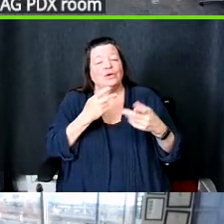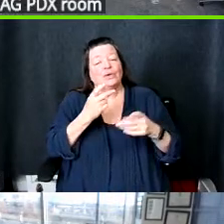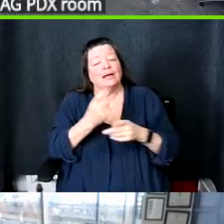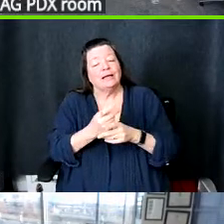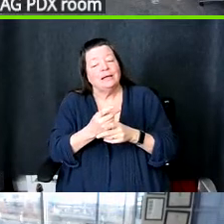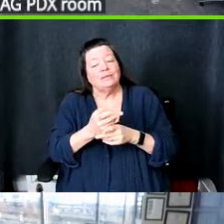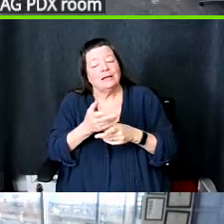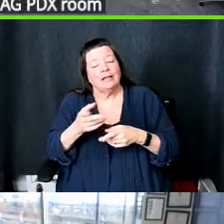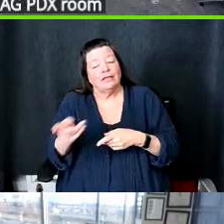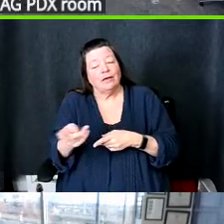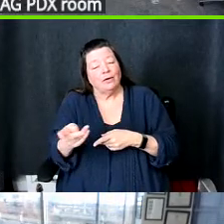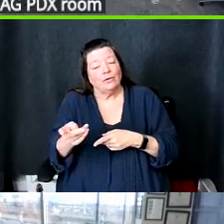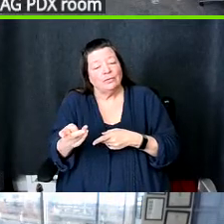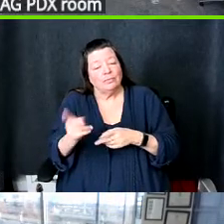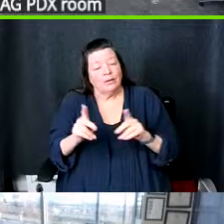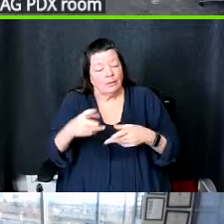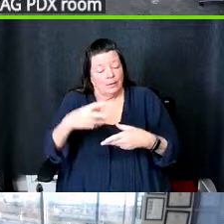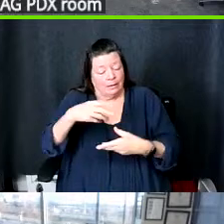move post-construction.